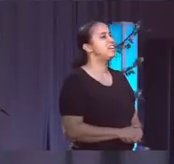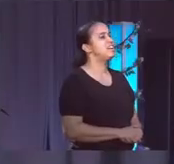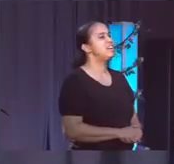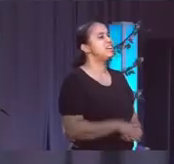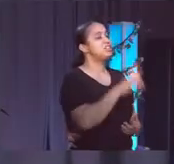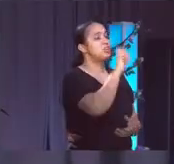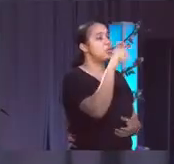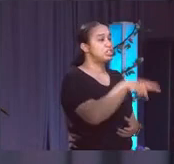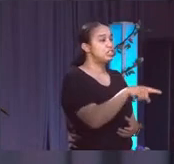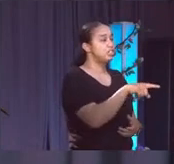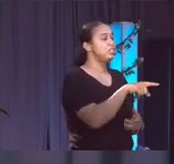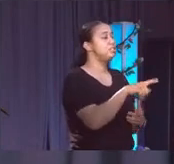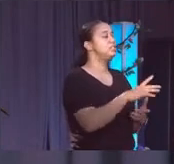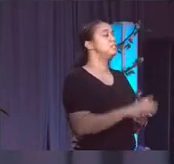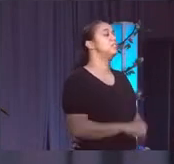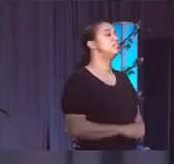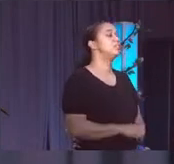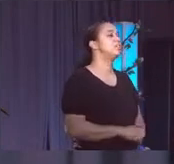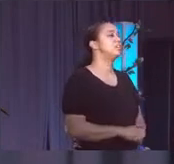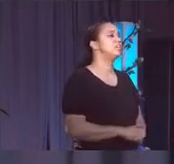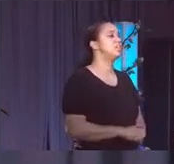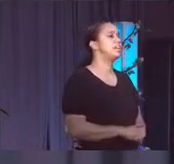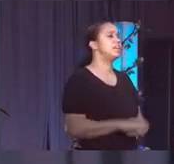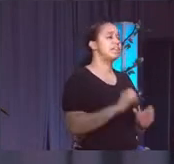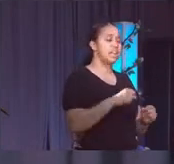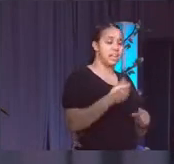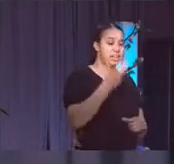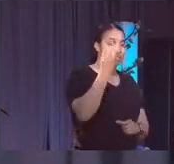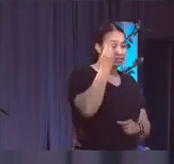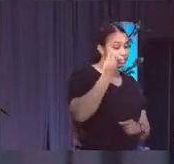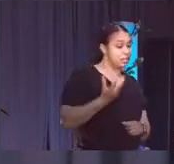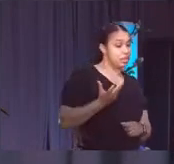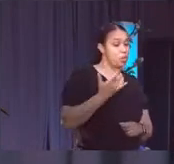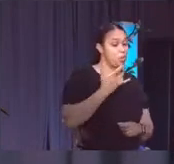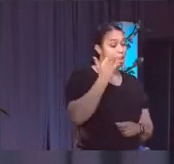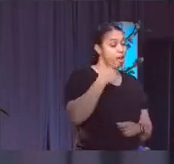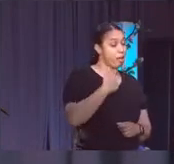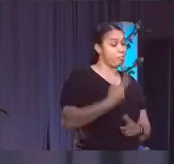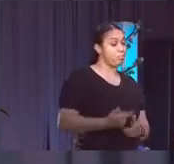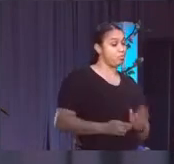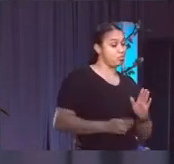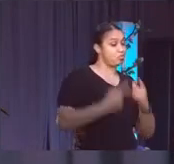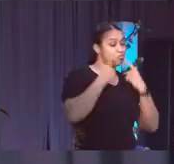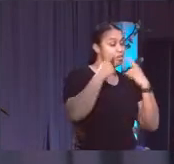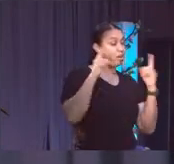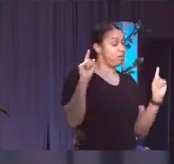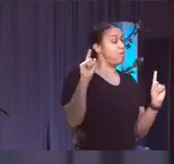So the question you want to ask people, can I share with you why I'm thriving?